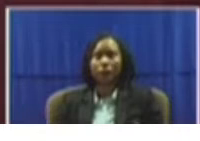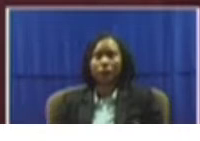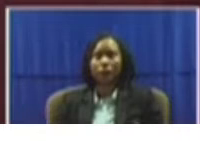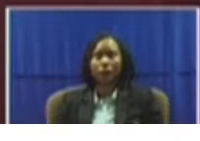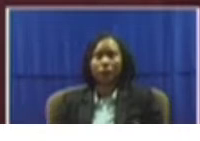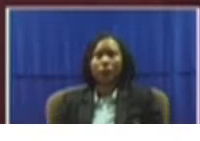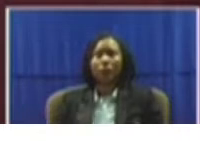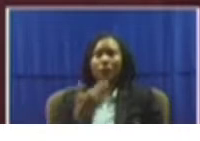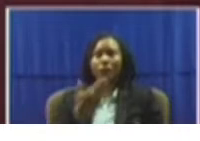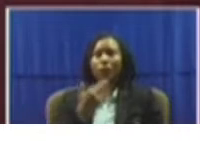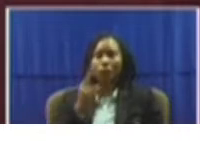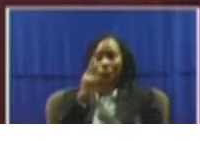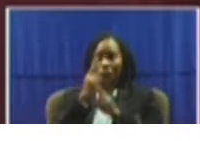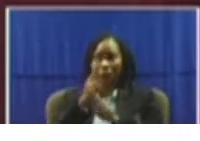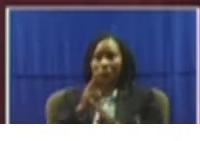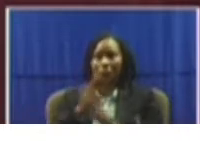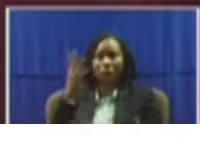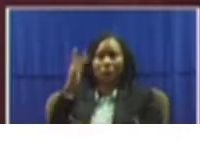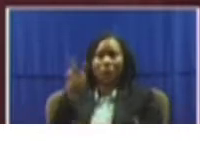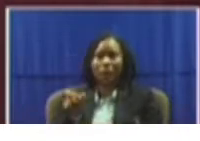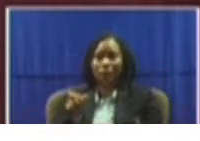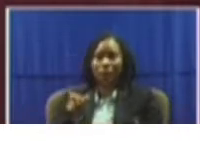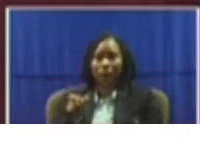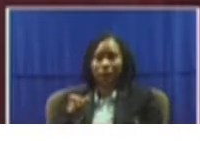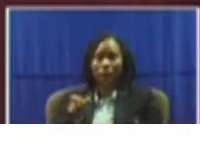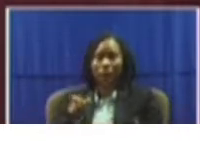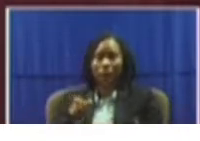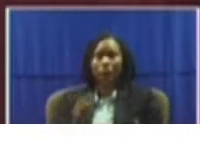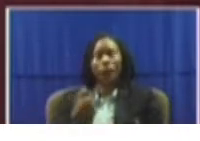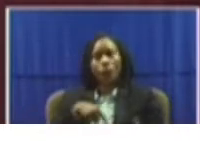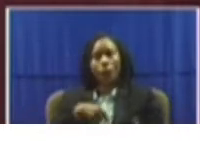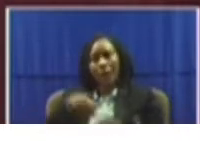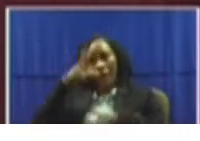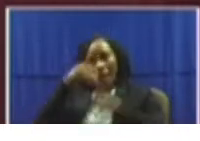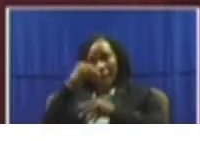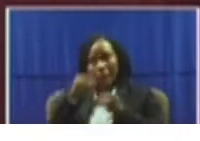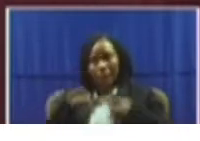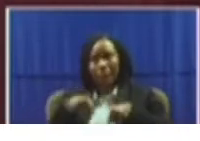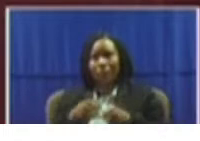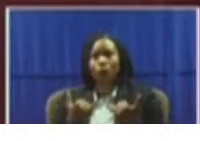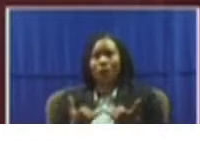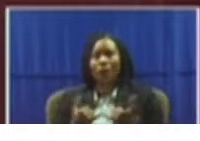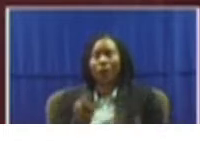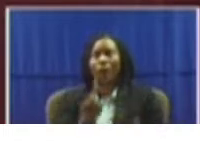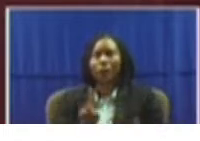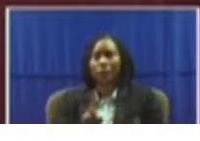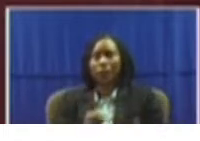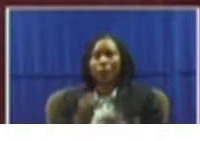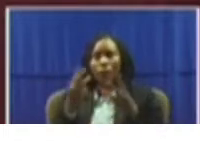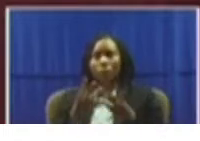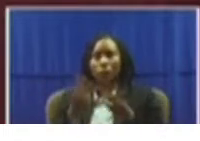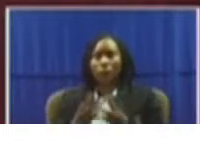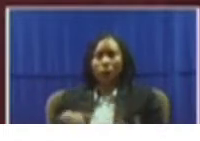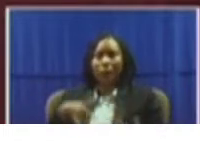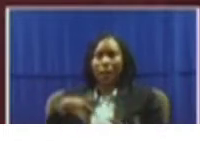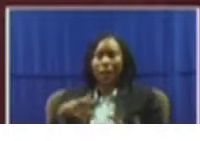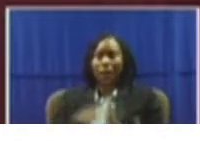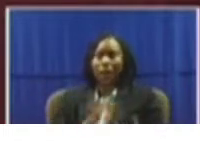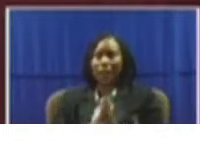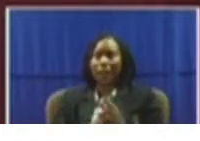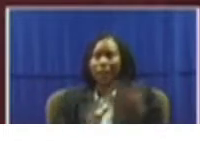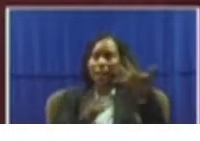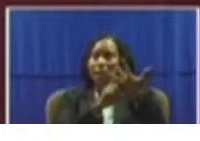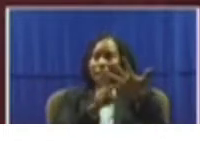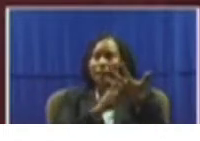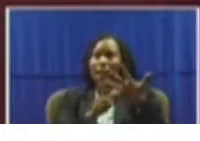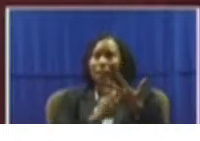Thank you, Honorable Speaker. What we learn here today is that people who live in glass houses shouldn't throw